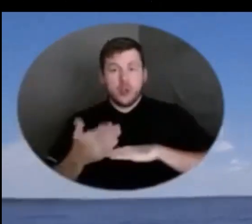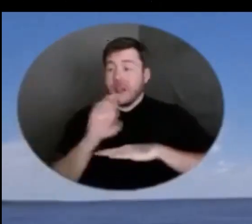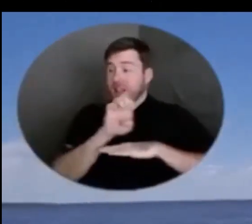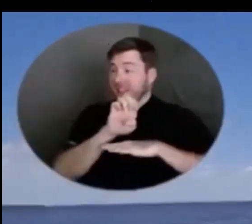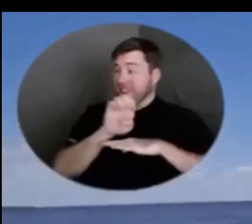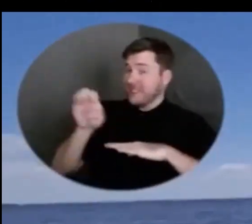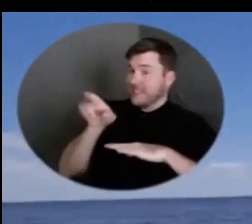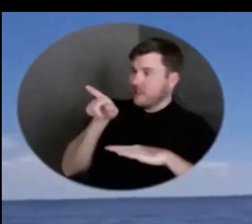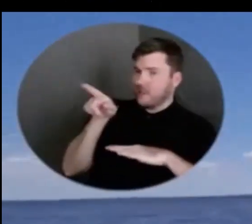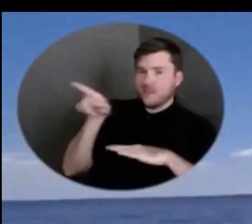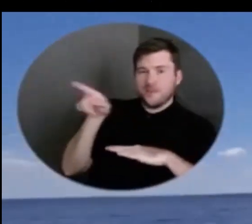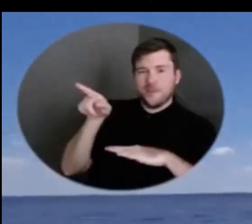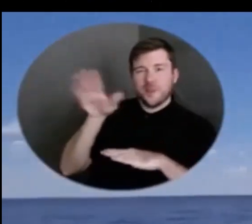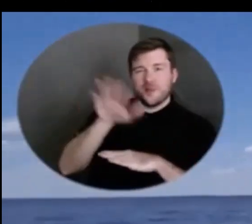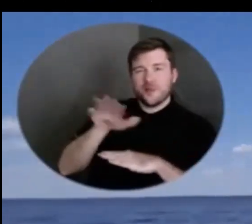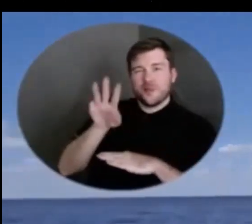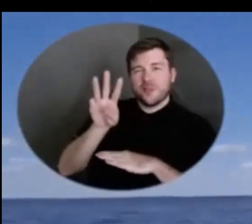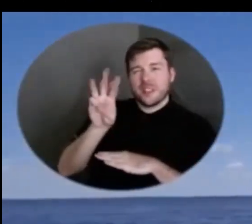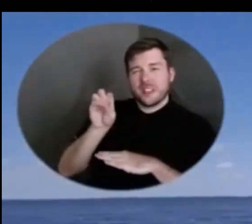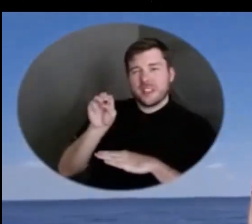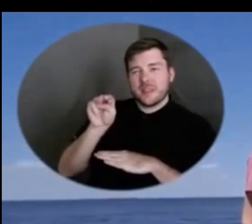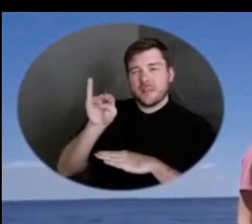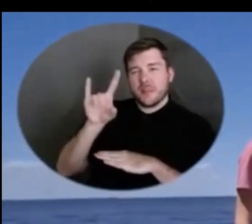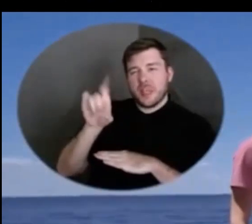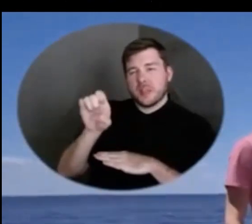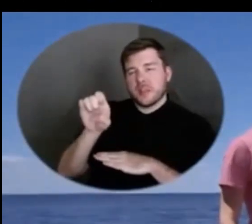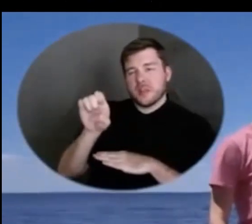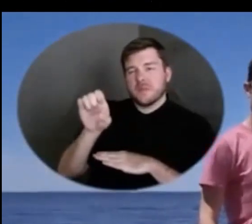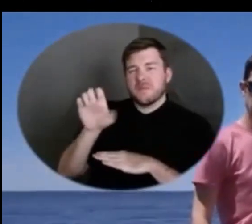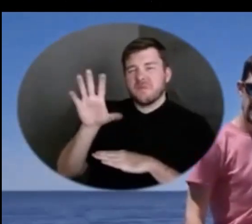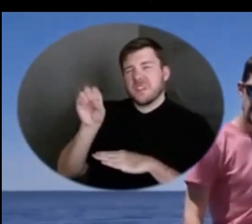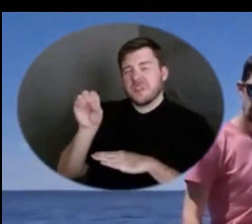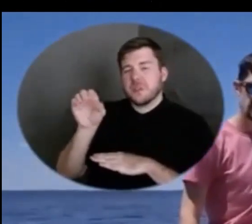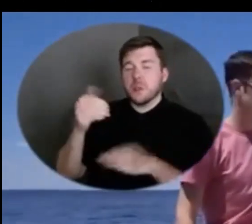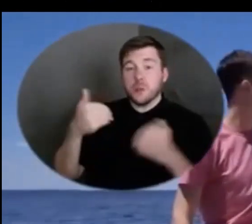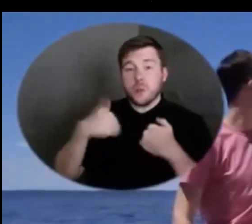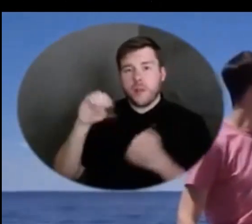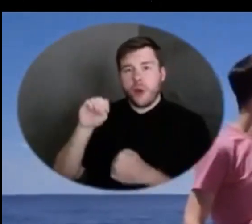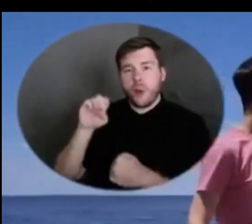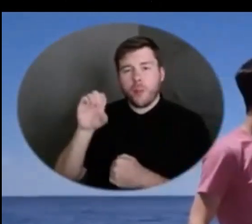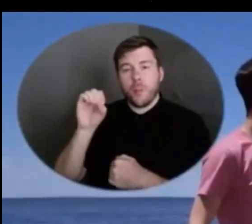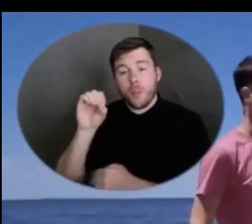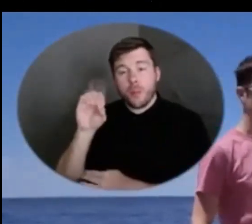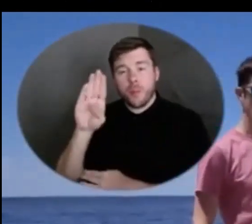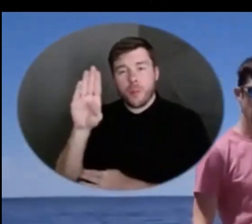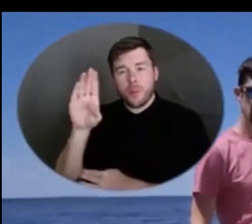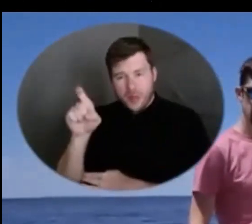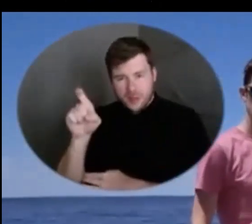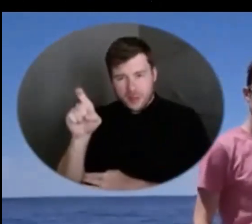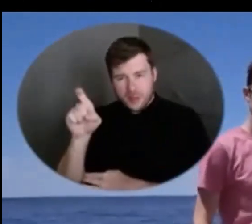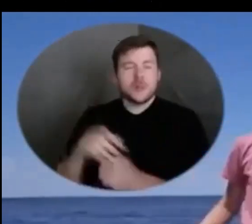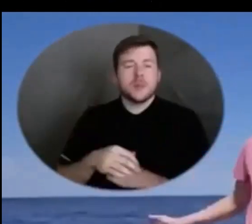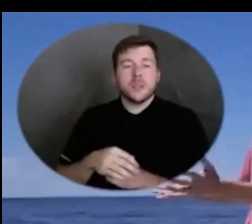to your east, can't really see it, but around the corner about 50-60 miles, it's the Outer Banks, Manio, things like that. And that's where the salt water comes